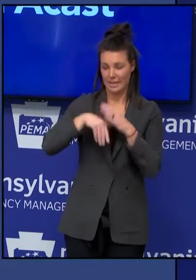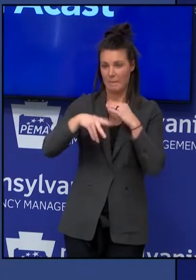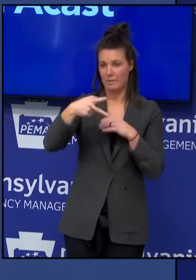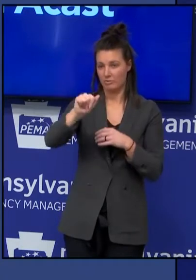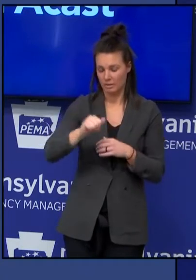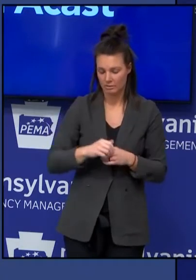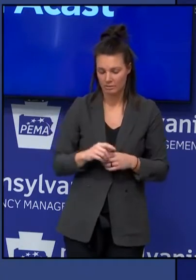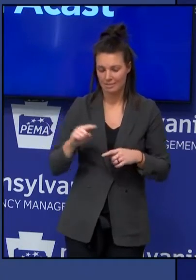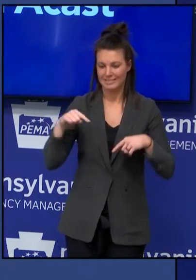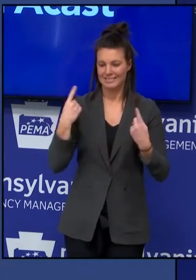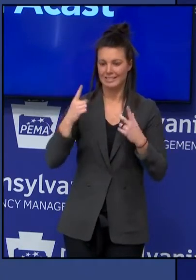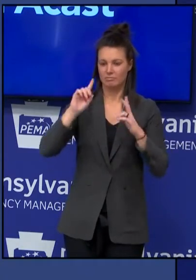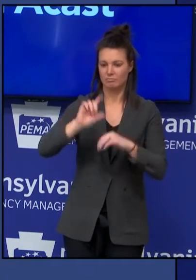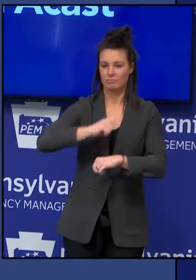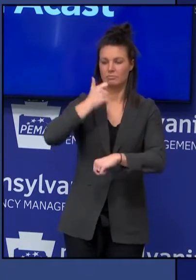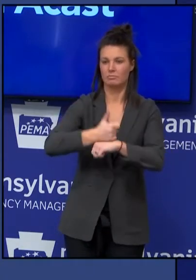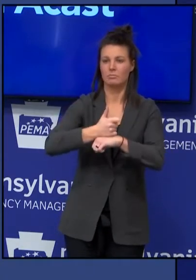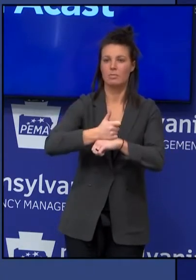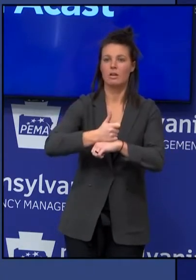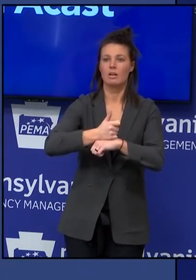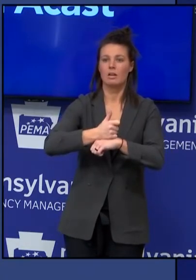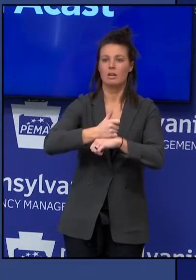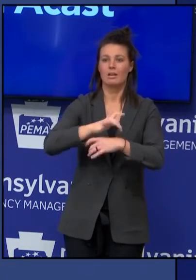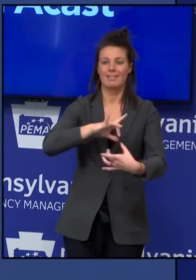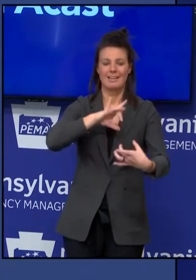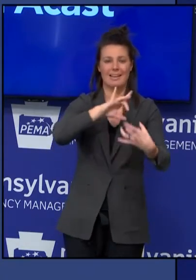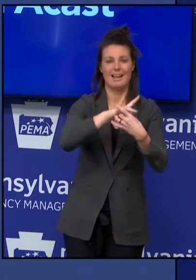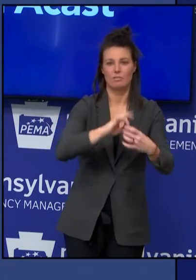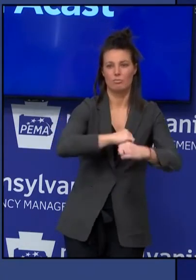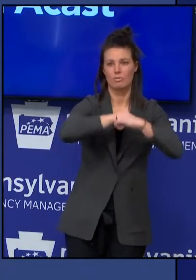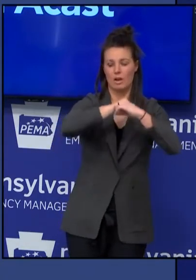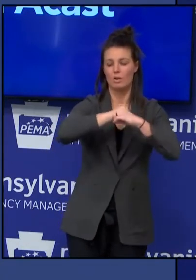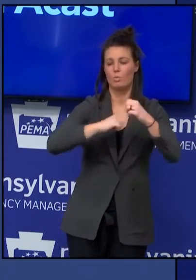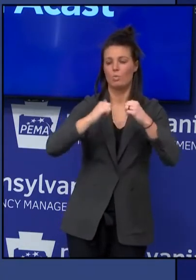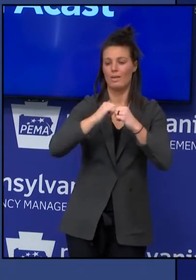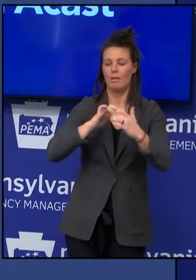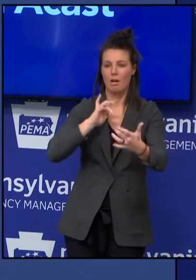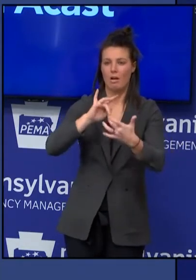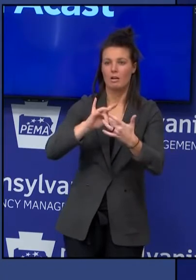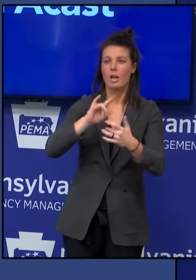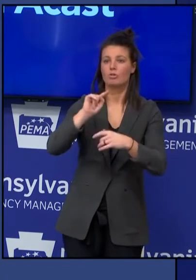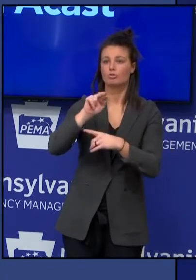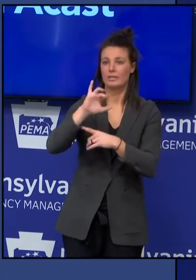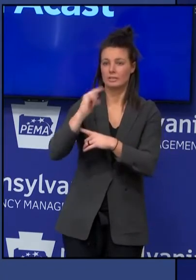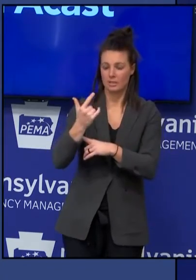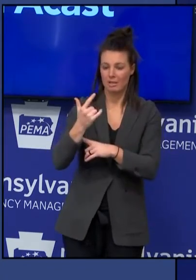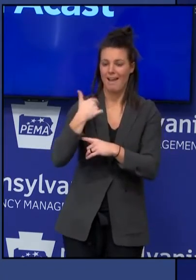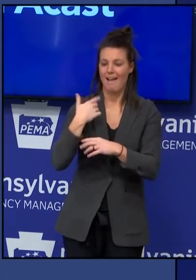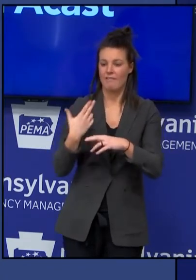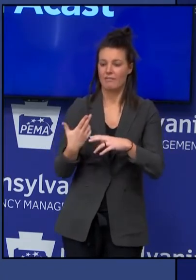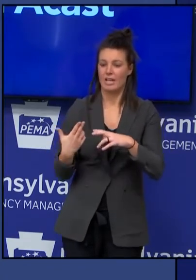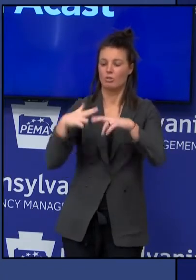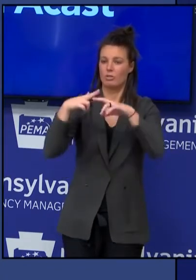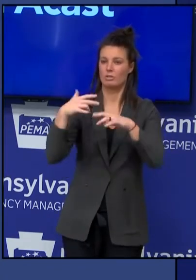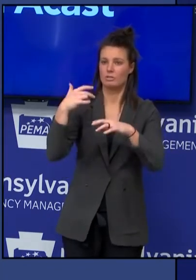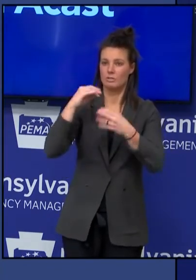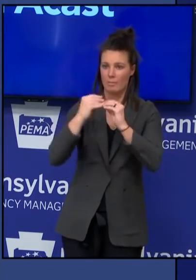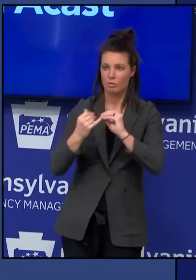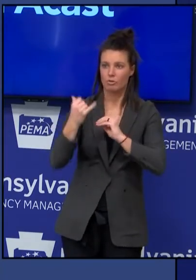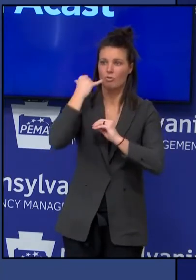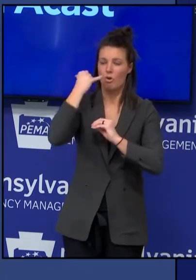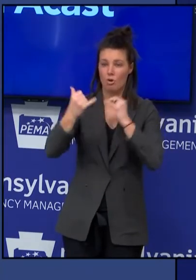And since initiating the Connect and Protect form for case investigation and contact tracing, there continues to be an increase in the number of calls to complete contact